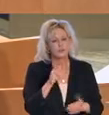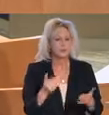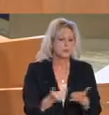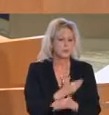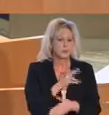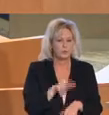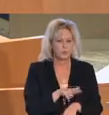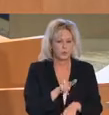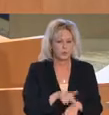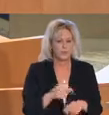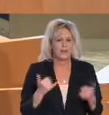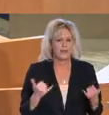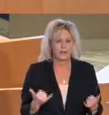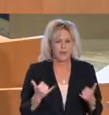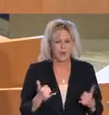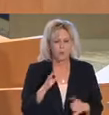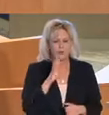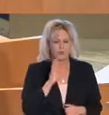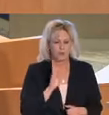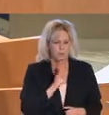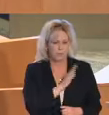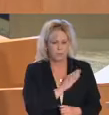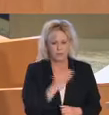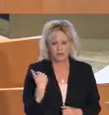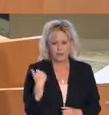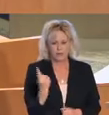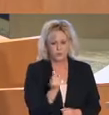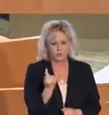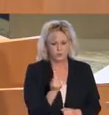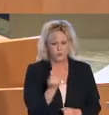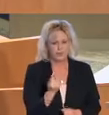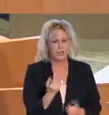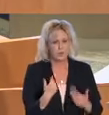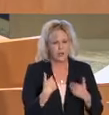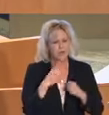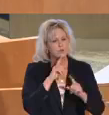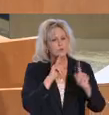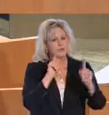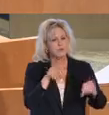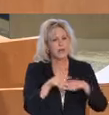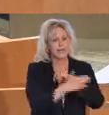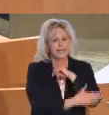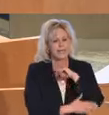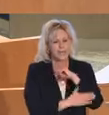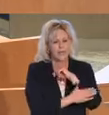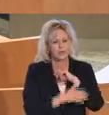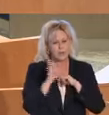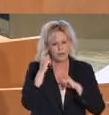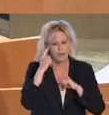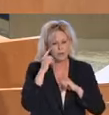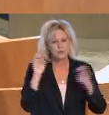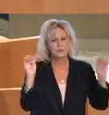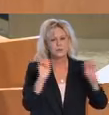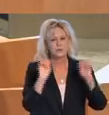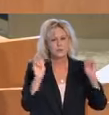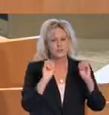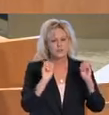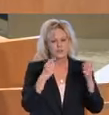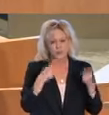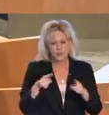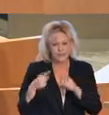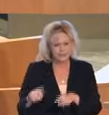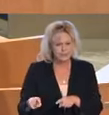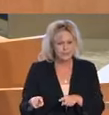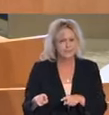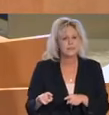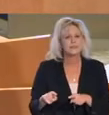now. We talked about in the board last Tuesday that we have responded as a county, as a government, to an emergency crisis like we would